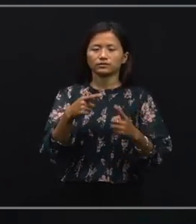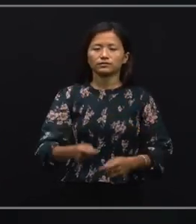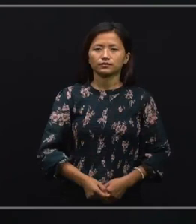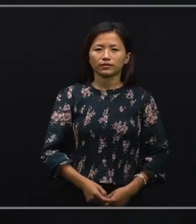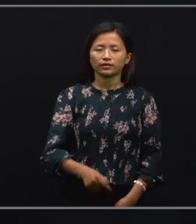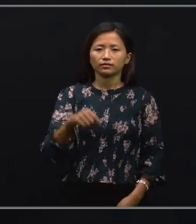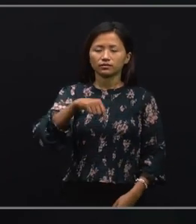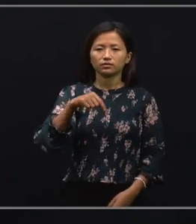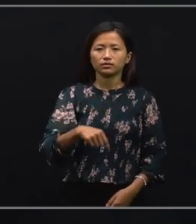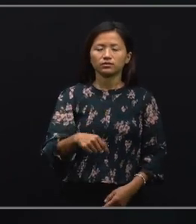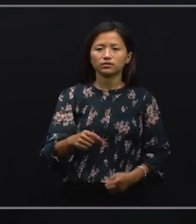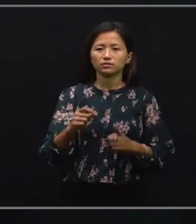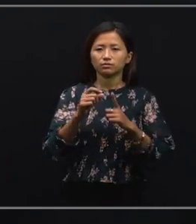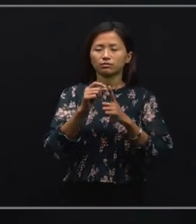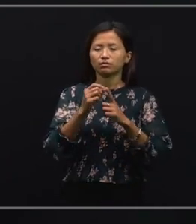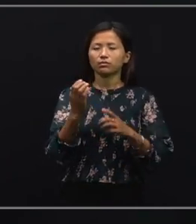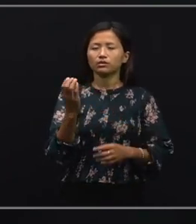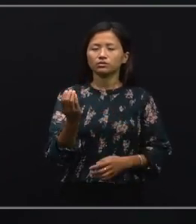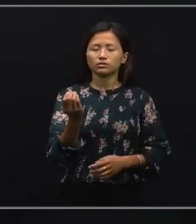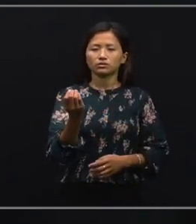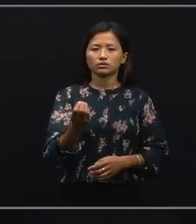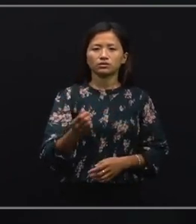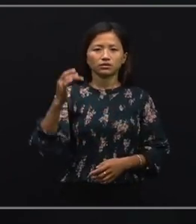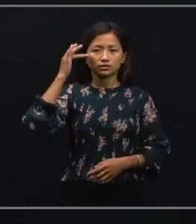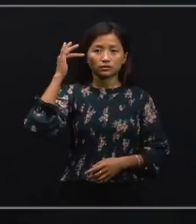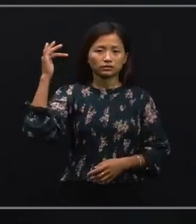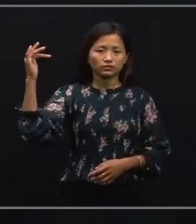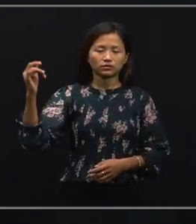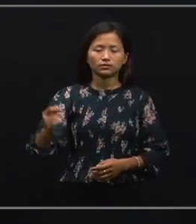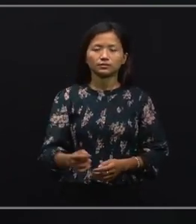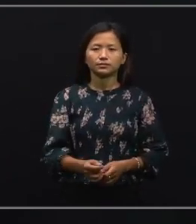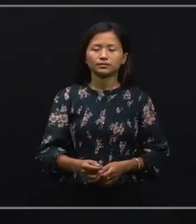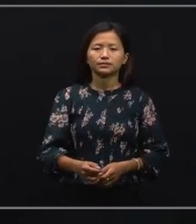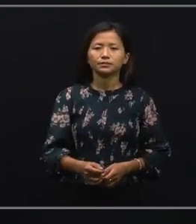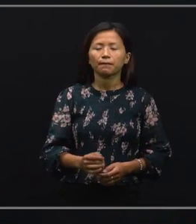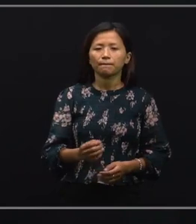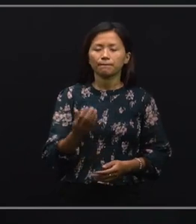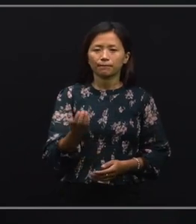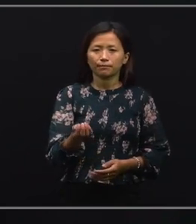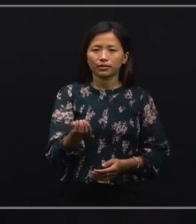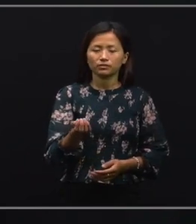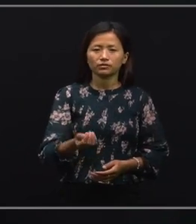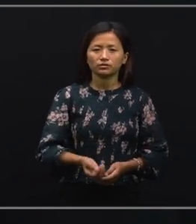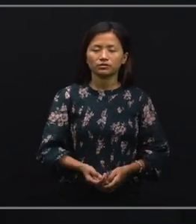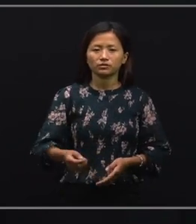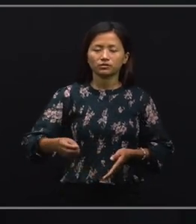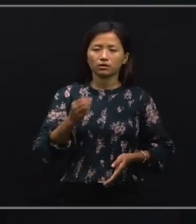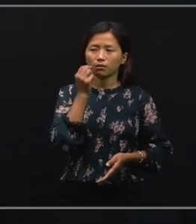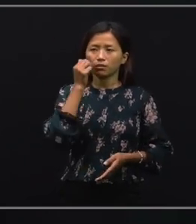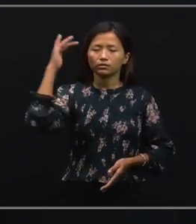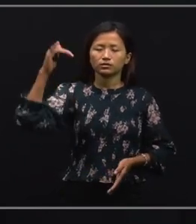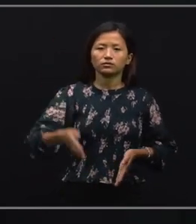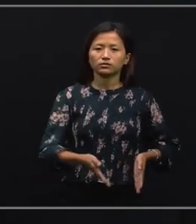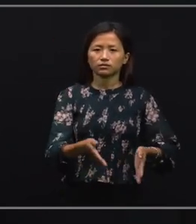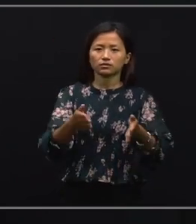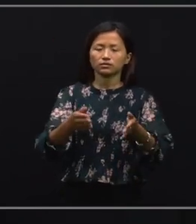Okay? And this pound is not any ordinary pound, it is a silver pound. He requested the boatman to take them across